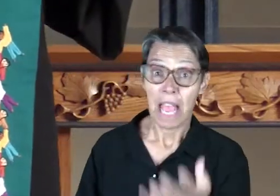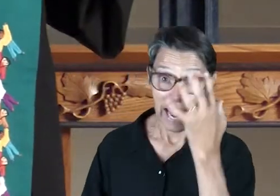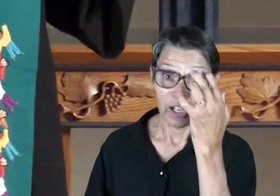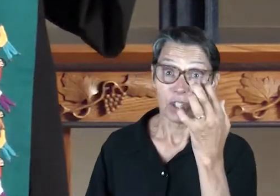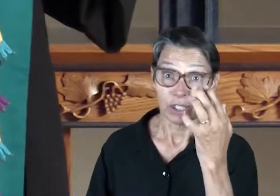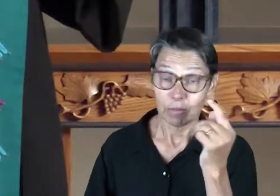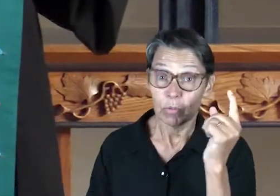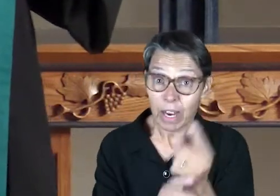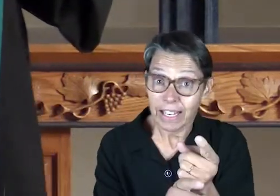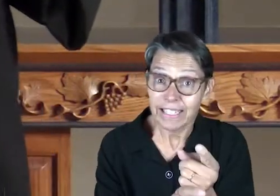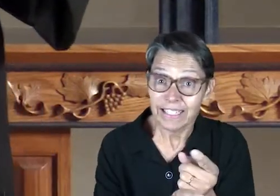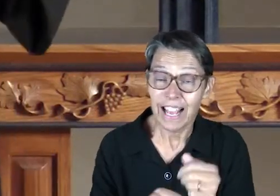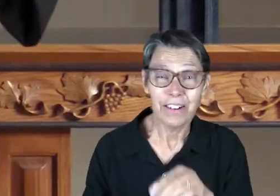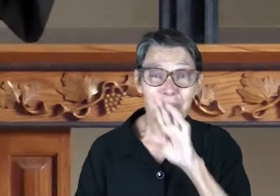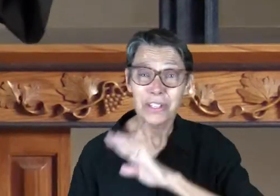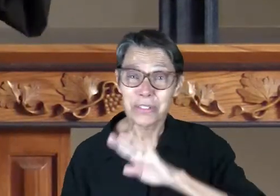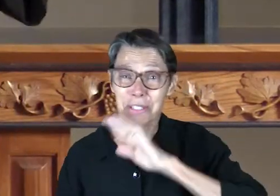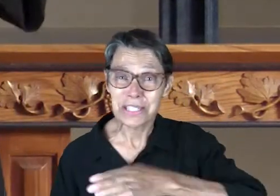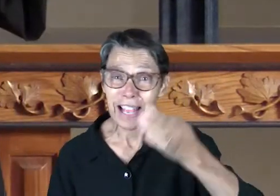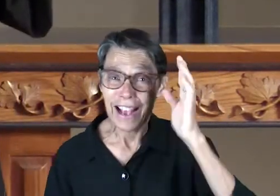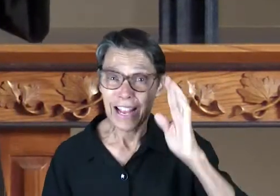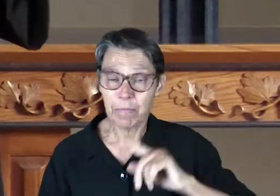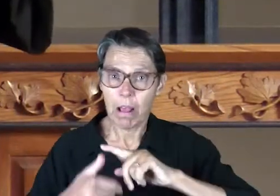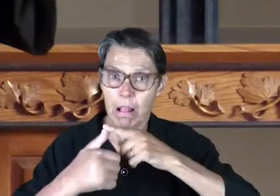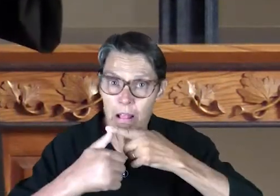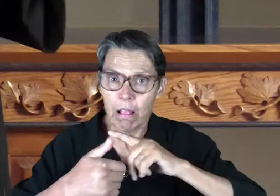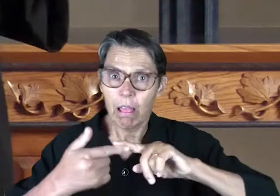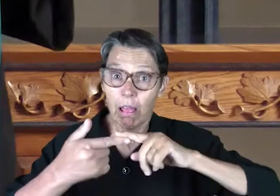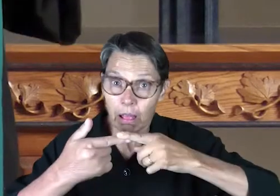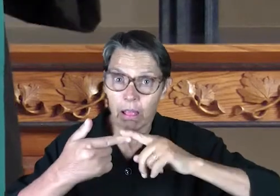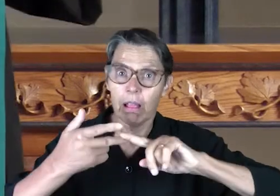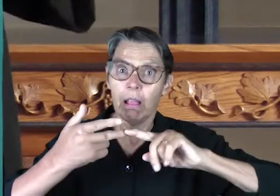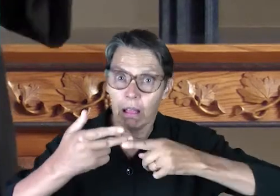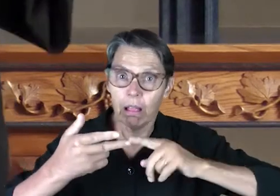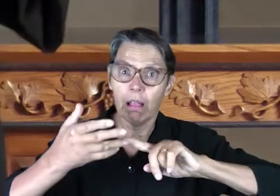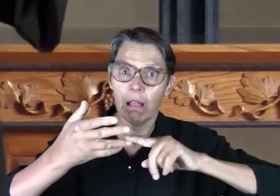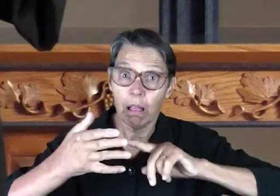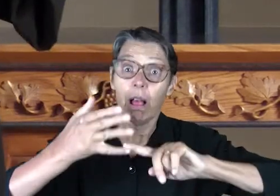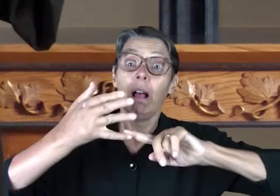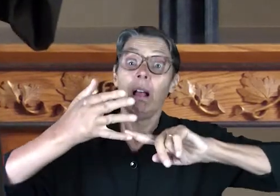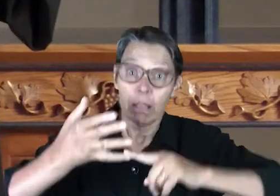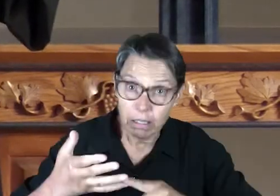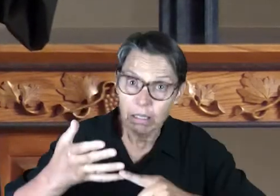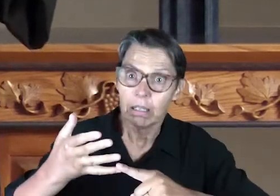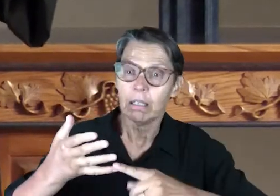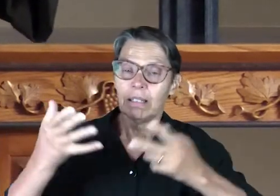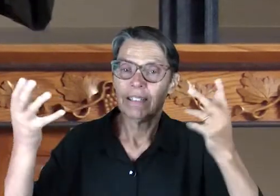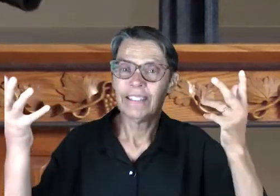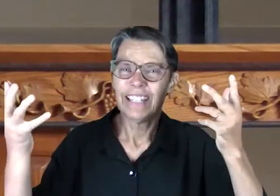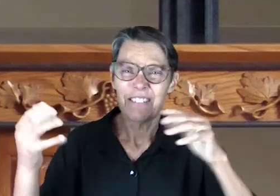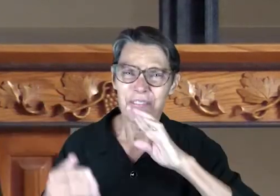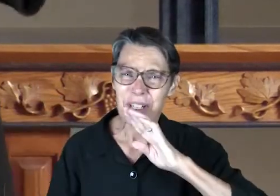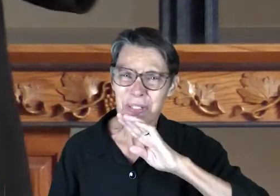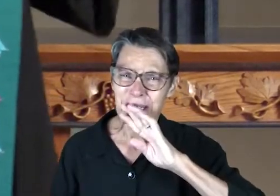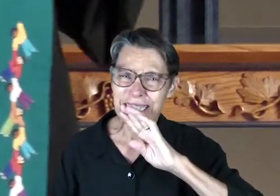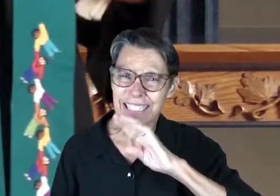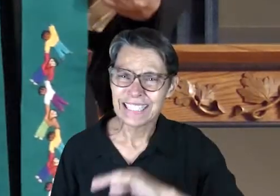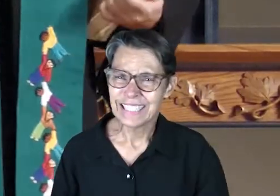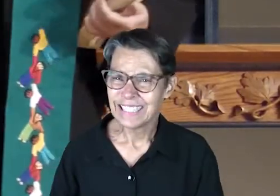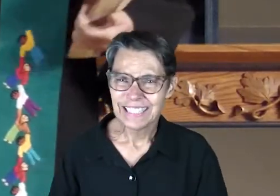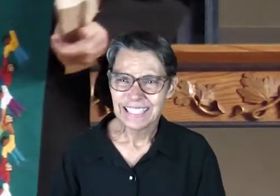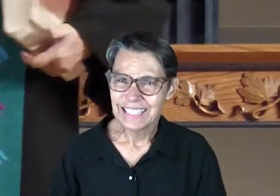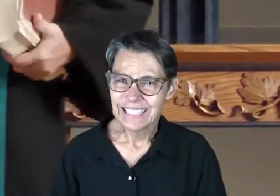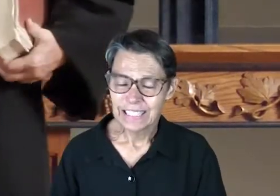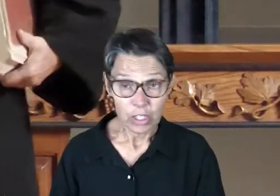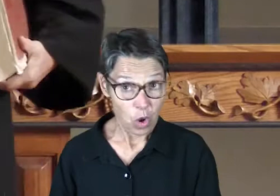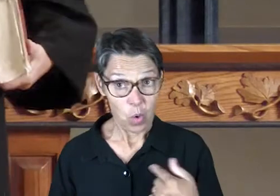that God's anger is kindled, because why wouldn't it be? How frustrated must God be at this point? You see, here's the deal.